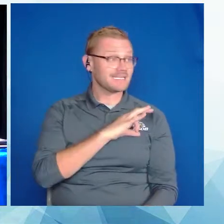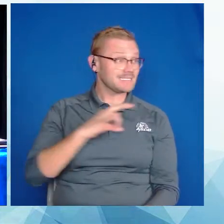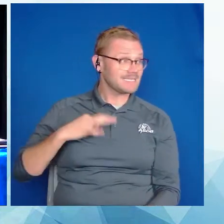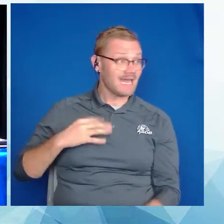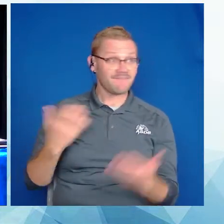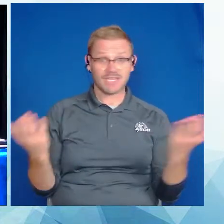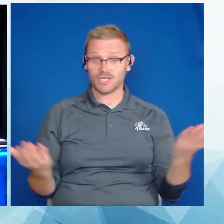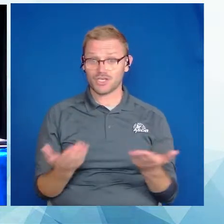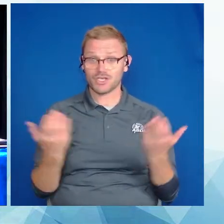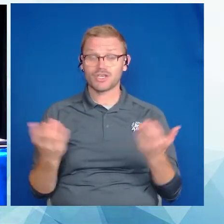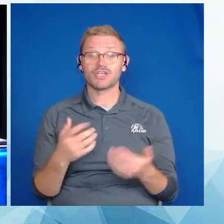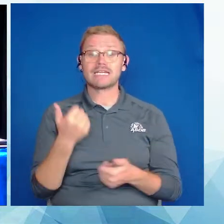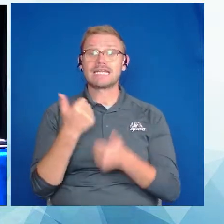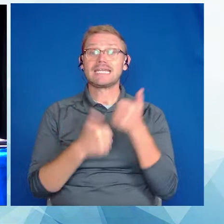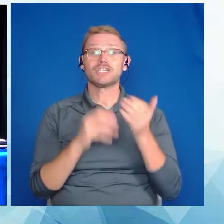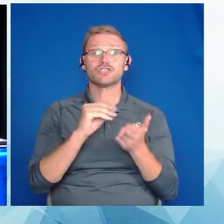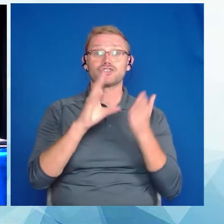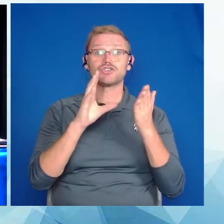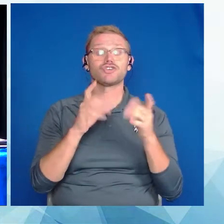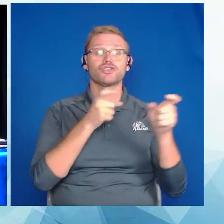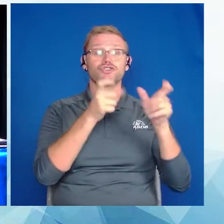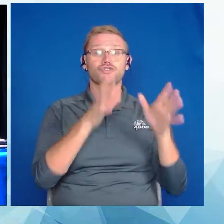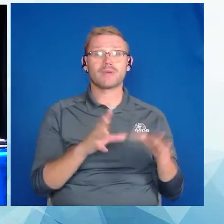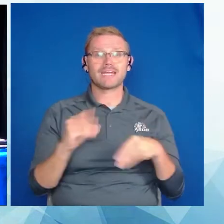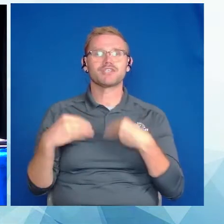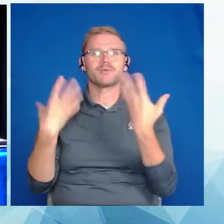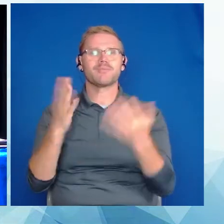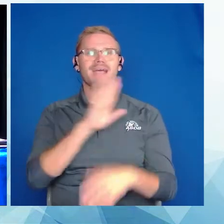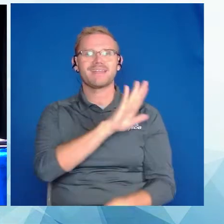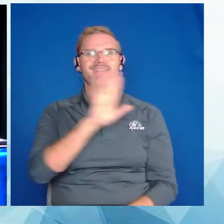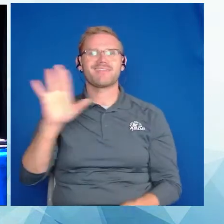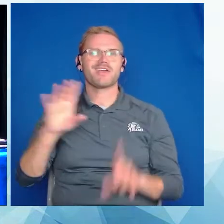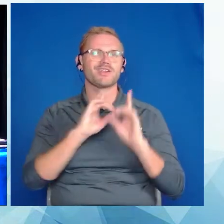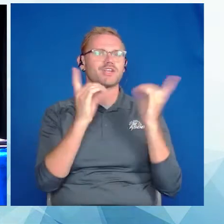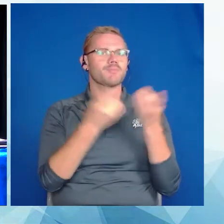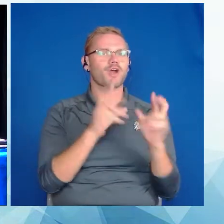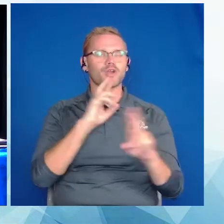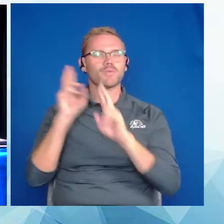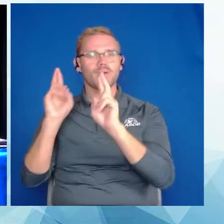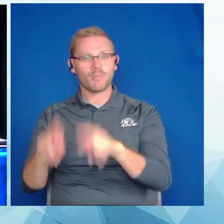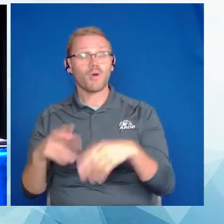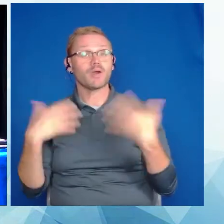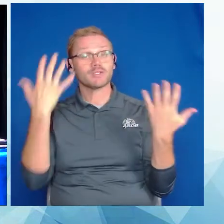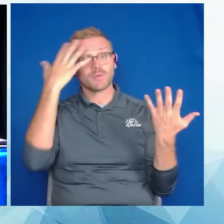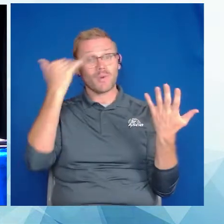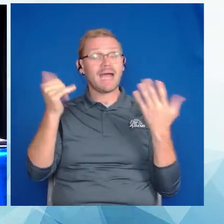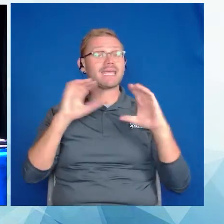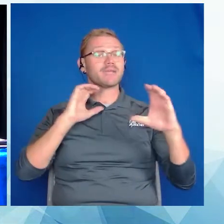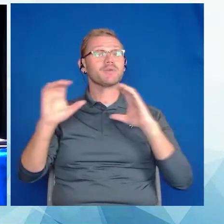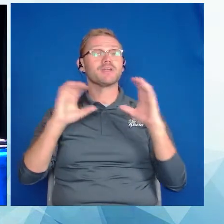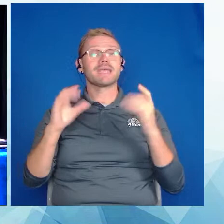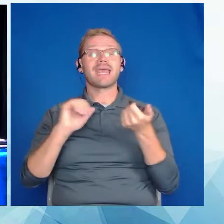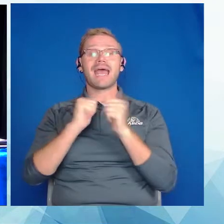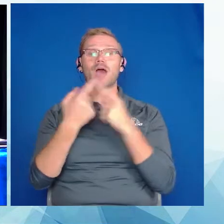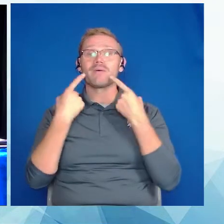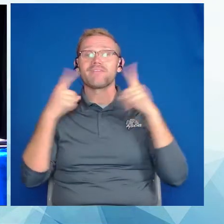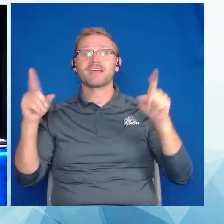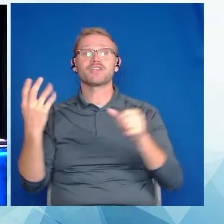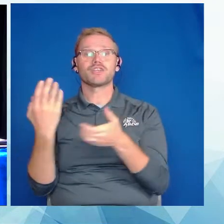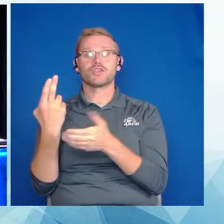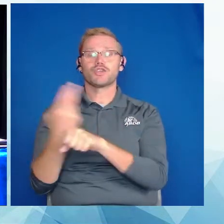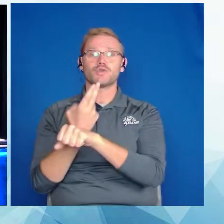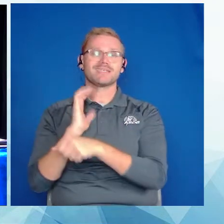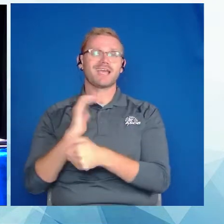members. Each of the directors have provided to you their departmental reports as an opportunity to communicate on how we are effectively utilizing